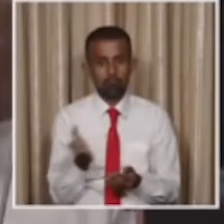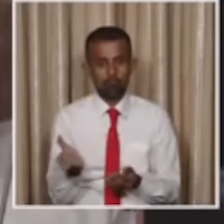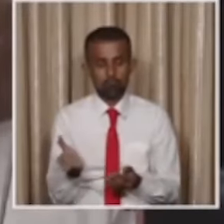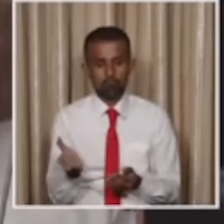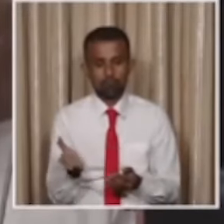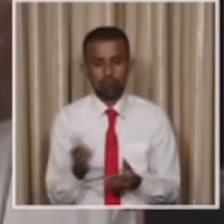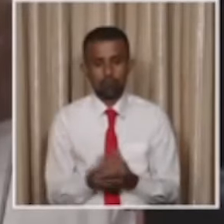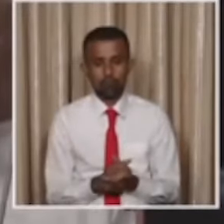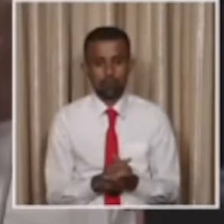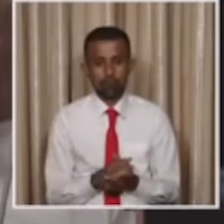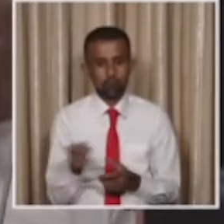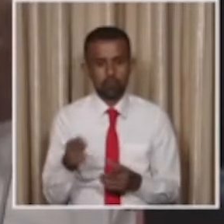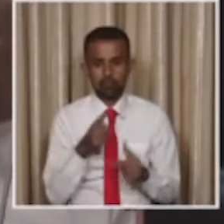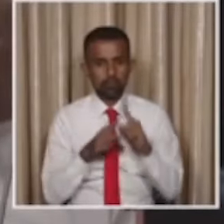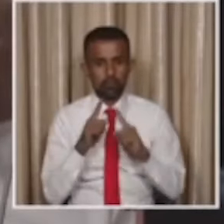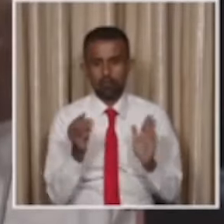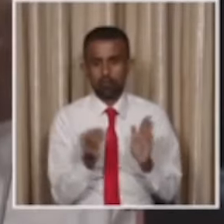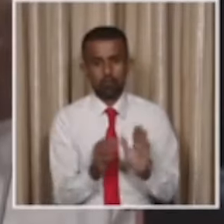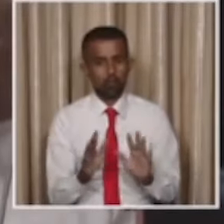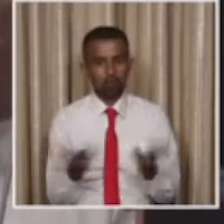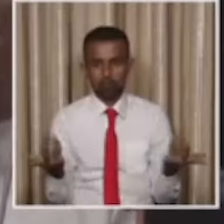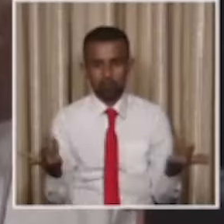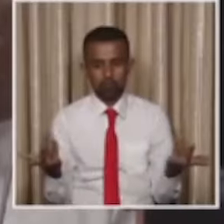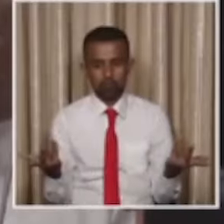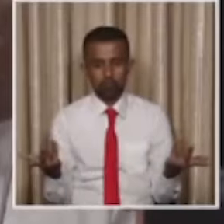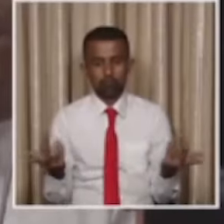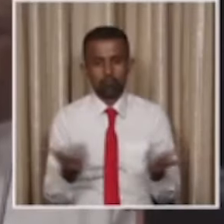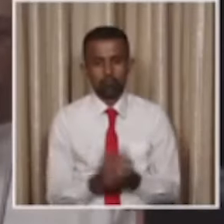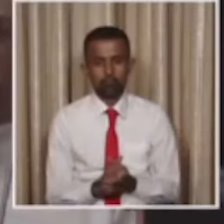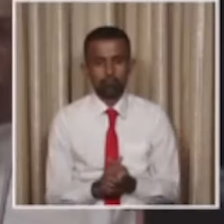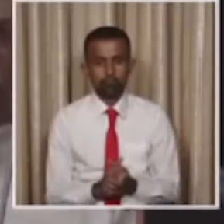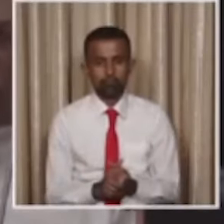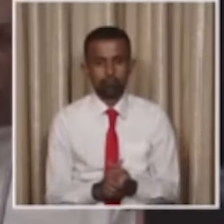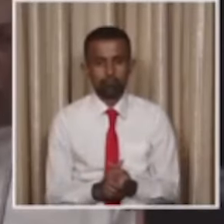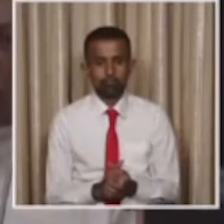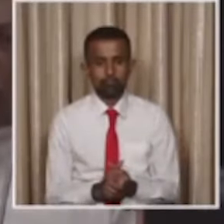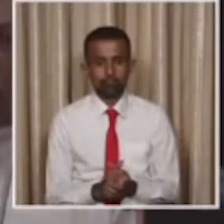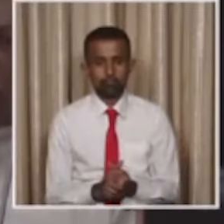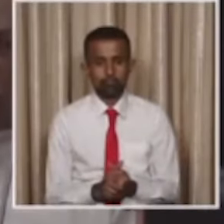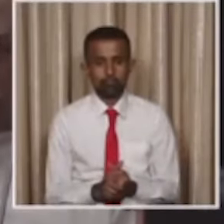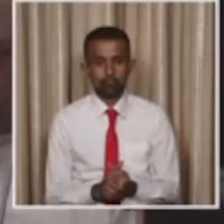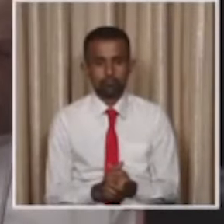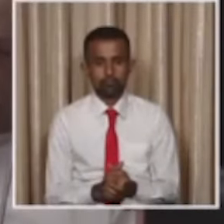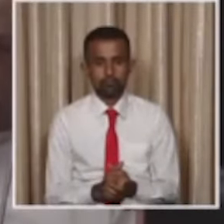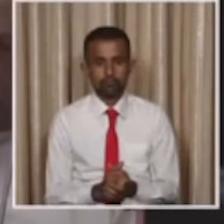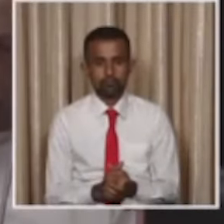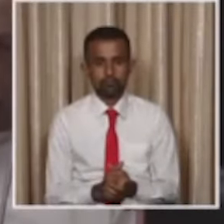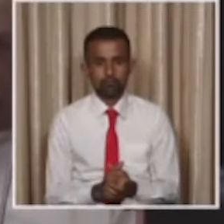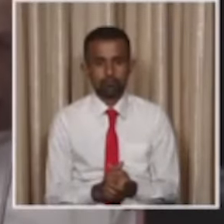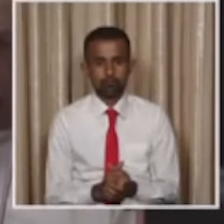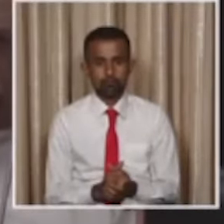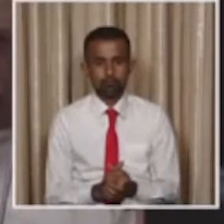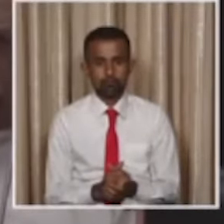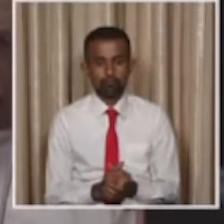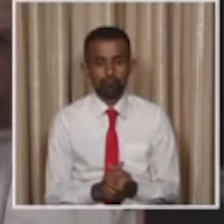So all these about women, if this was done, I had my reservations, but the Women's Caucus went into it. This is a